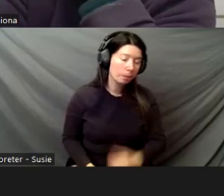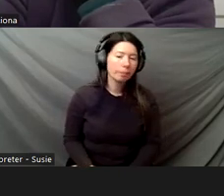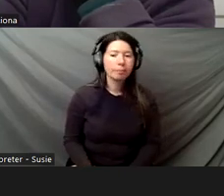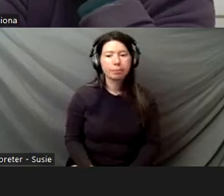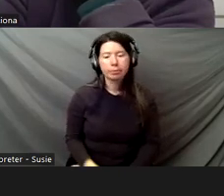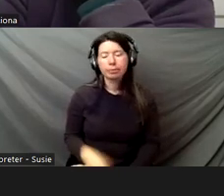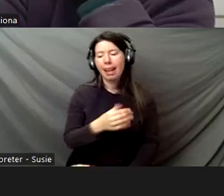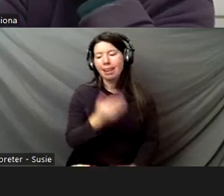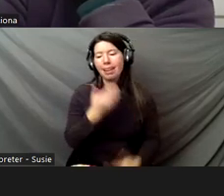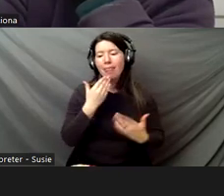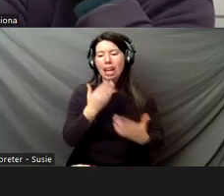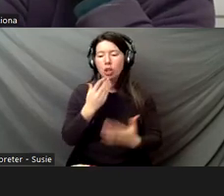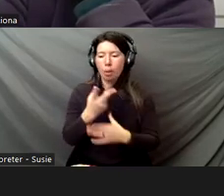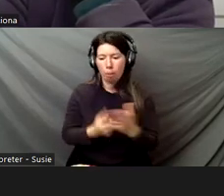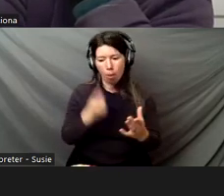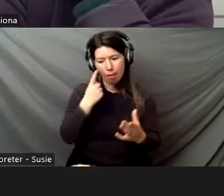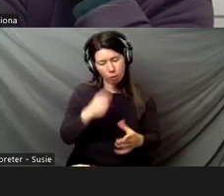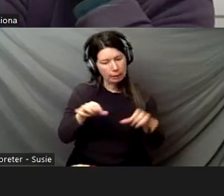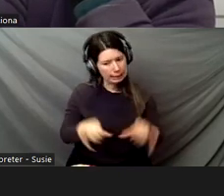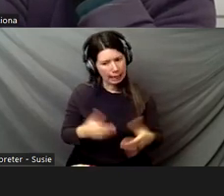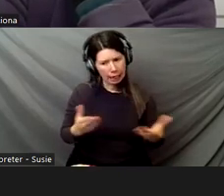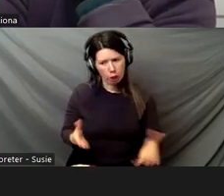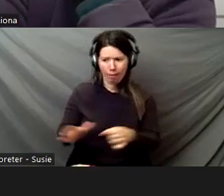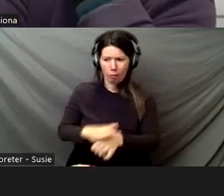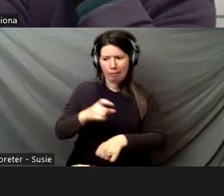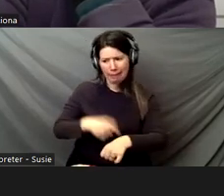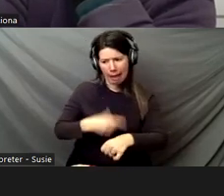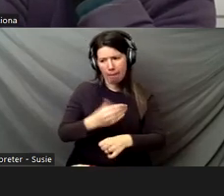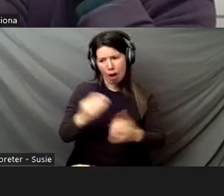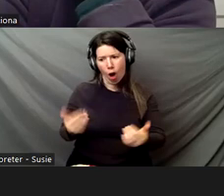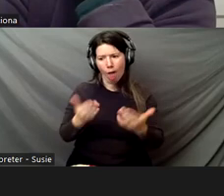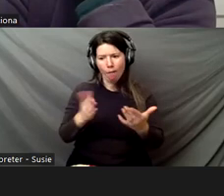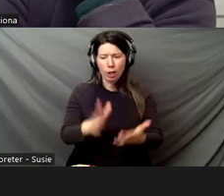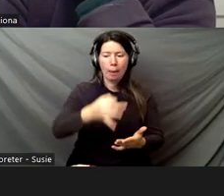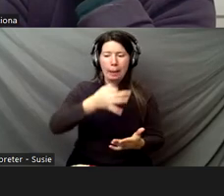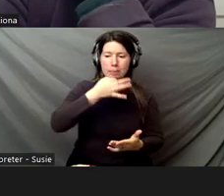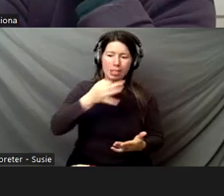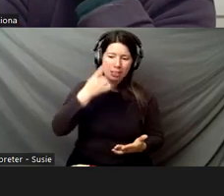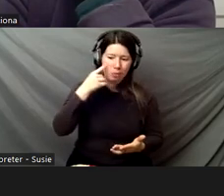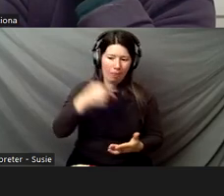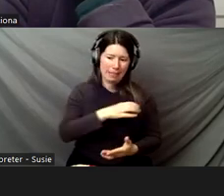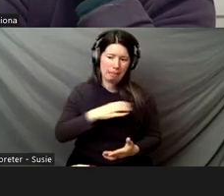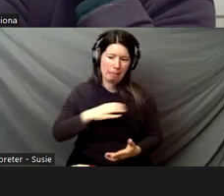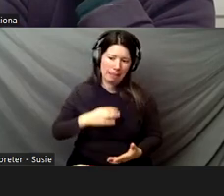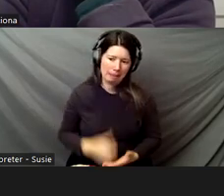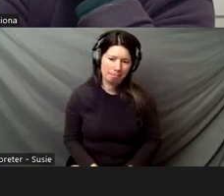you both for being here the entire time and offering your expertise to this committee.